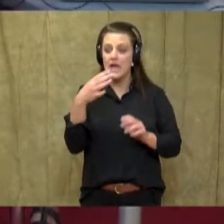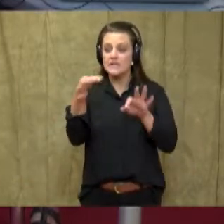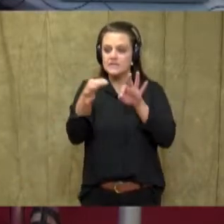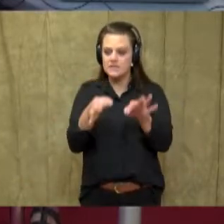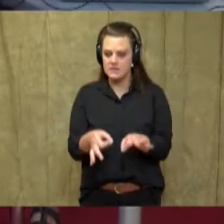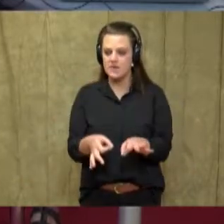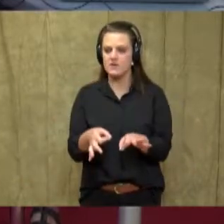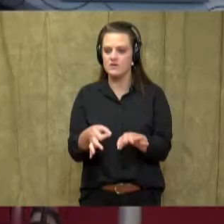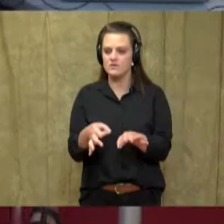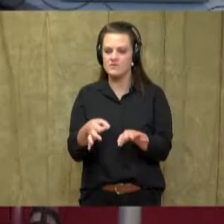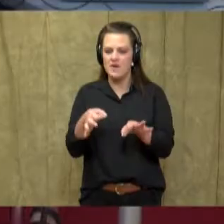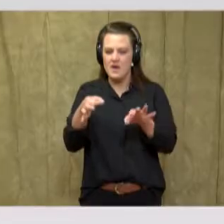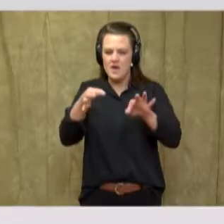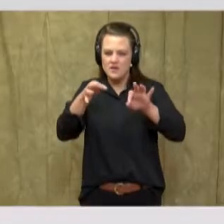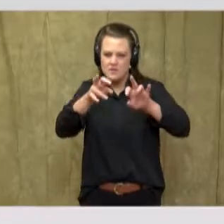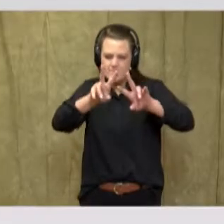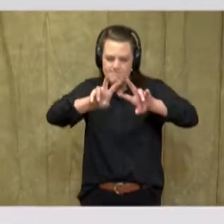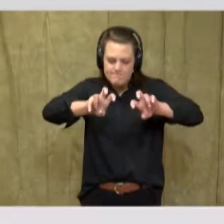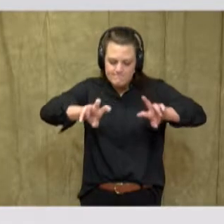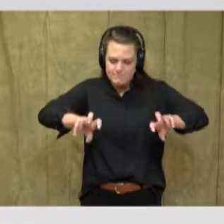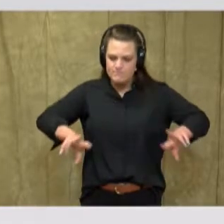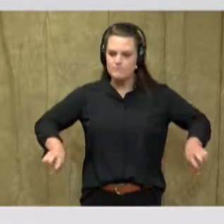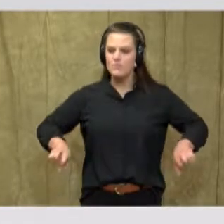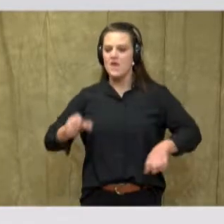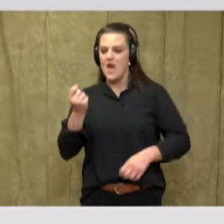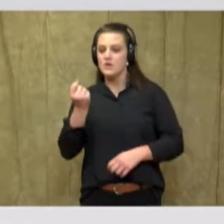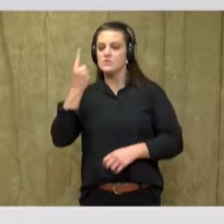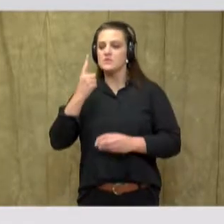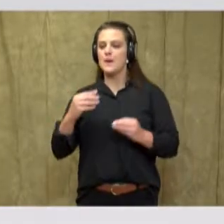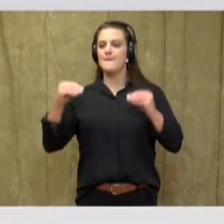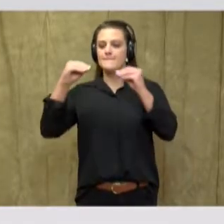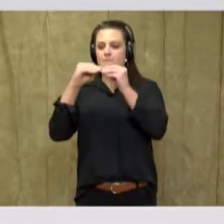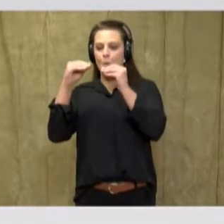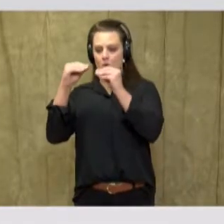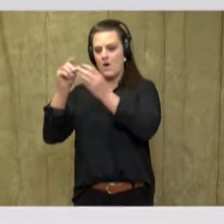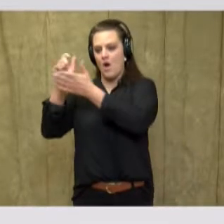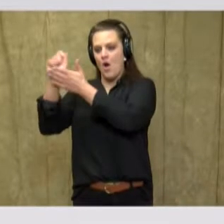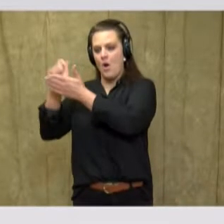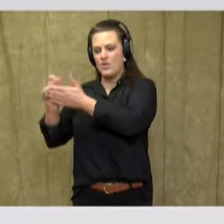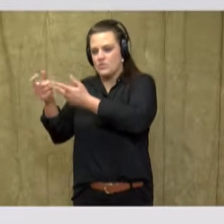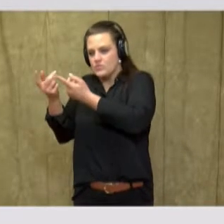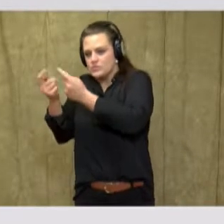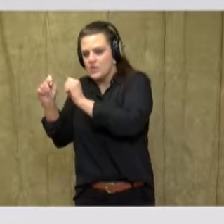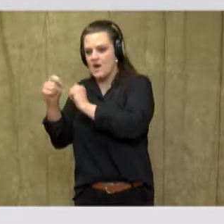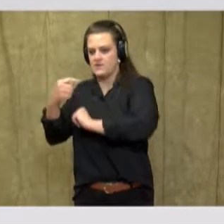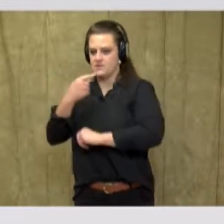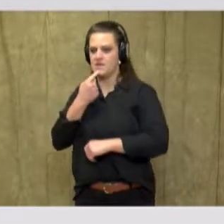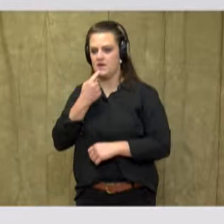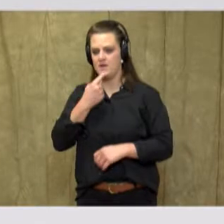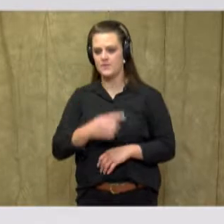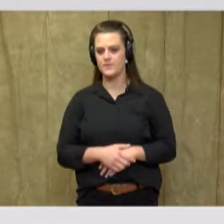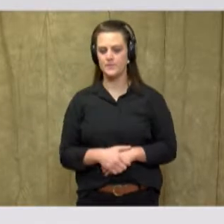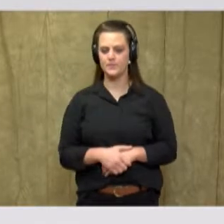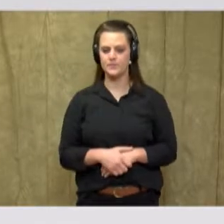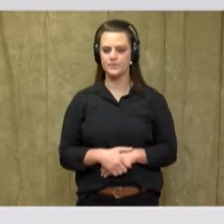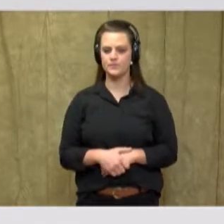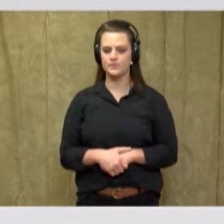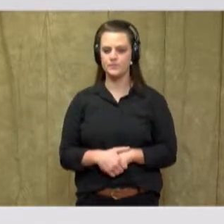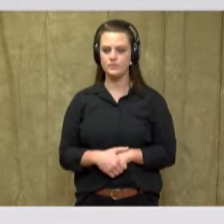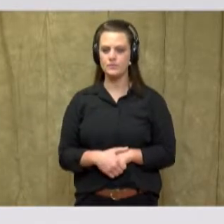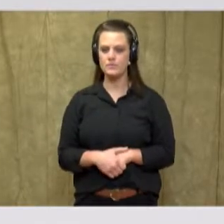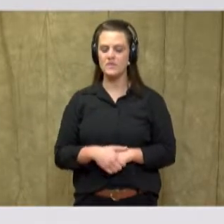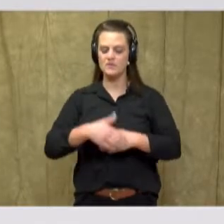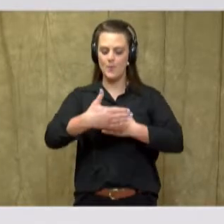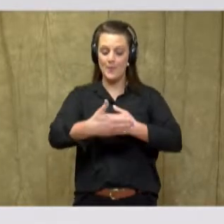you're pulling beyond what the author is actually saying. So you're looking further, out